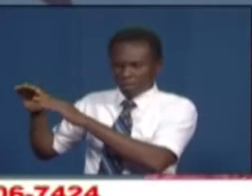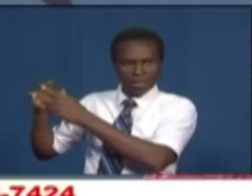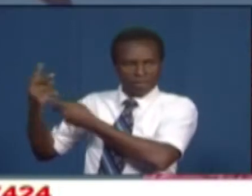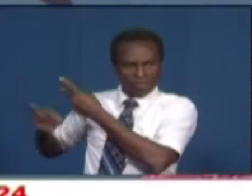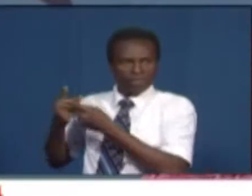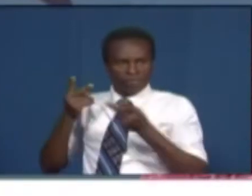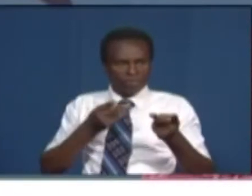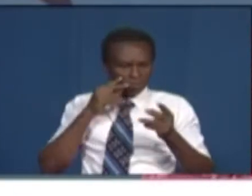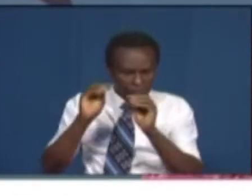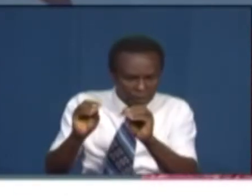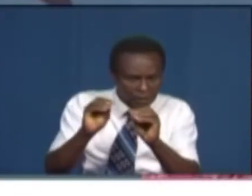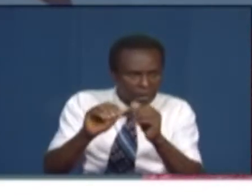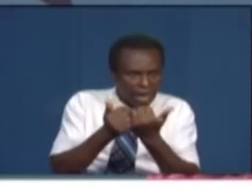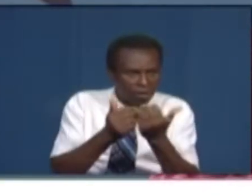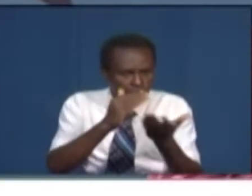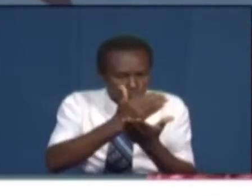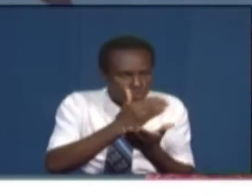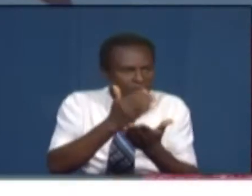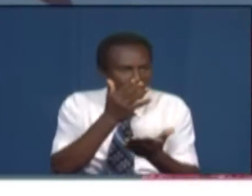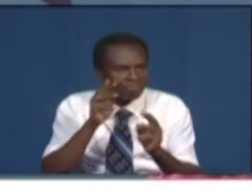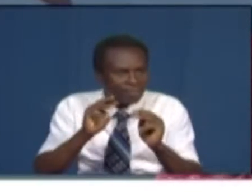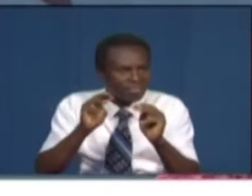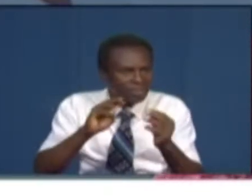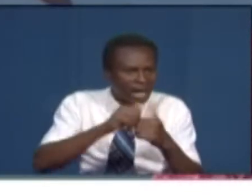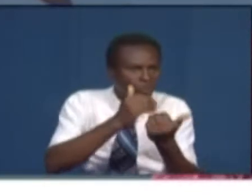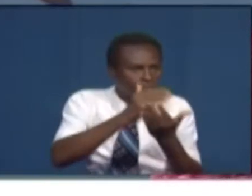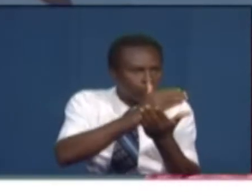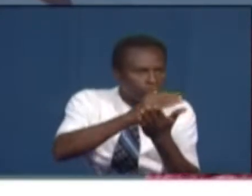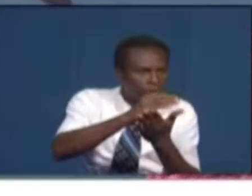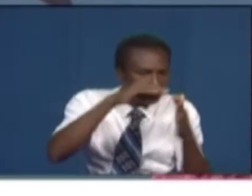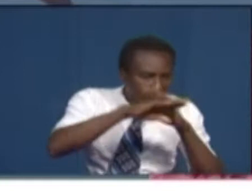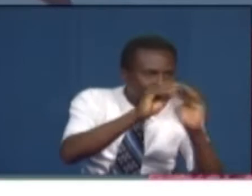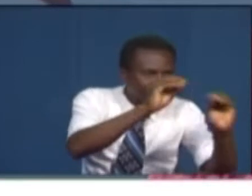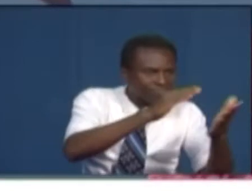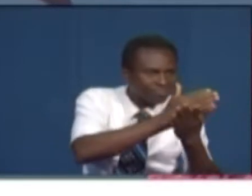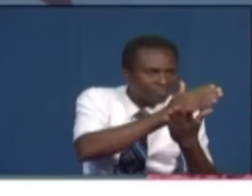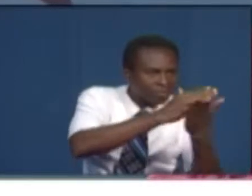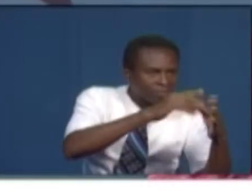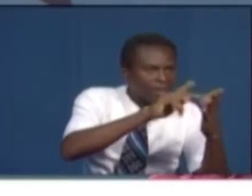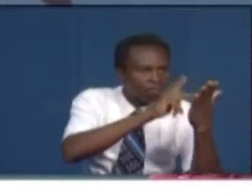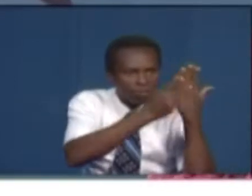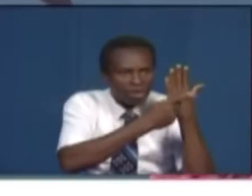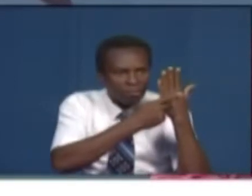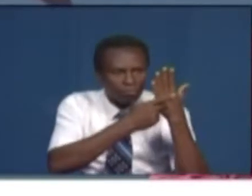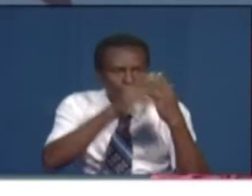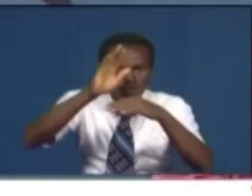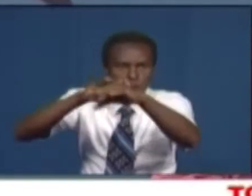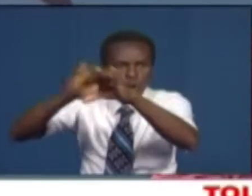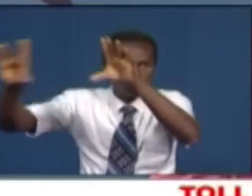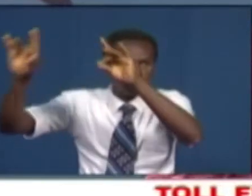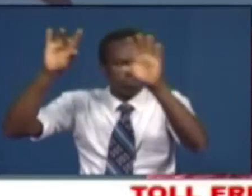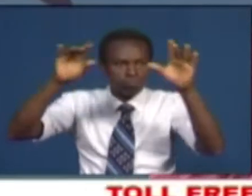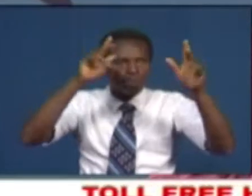to teach this cooking methods and food to create food choices. They do school health programs. No matter where you find